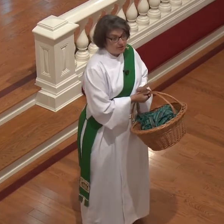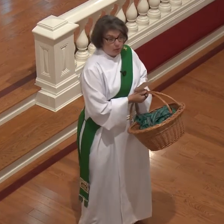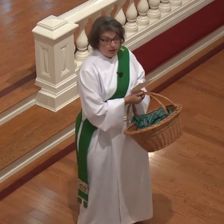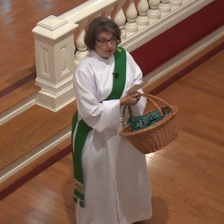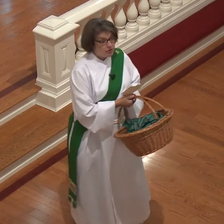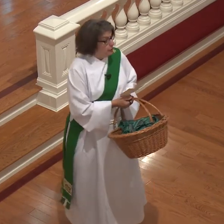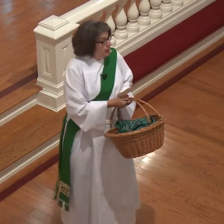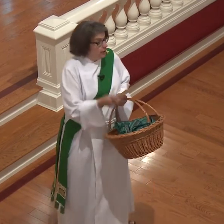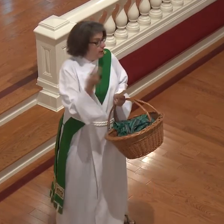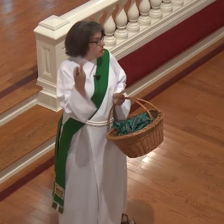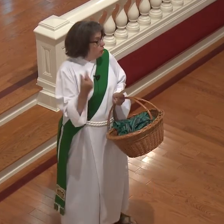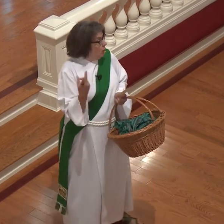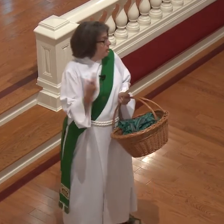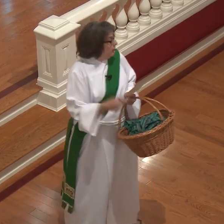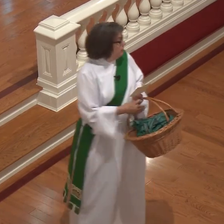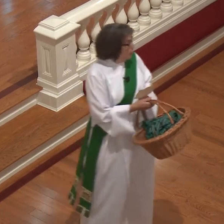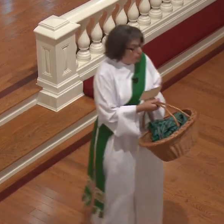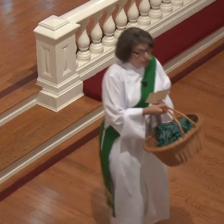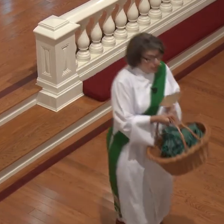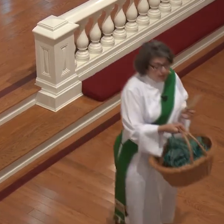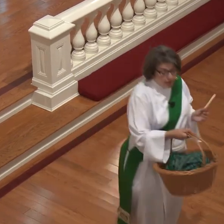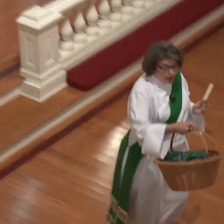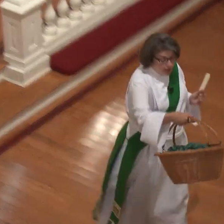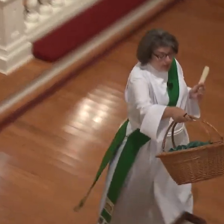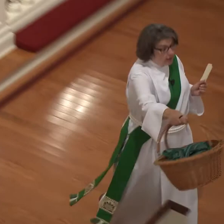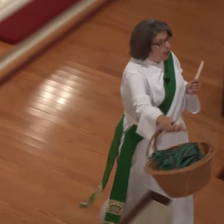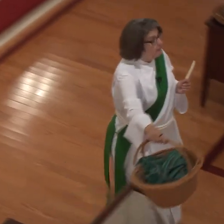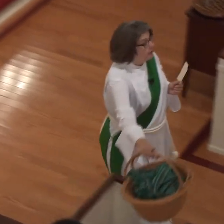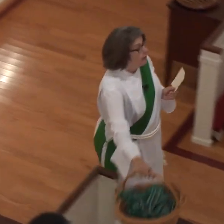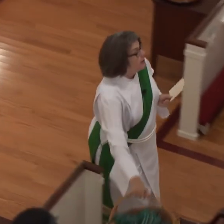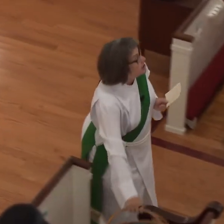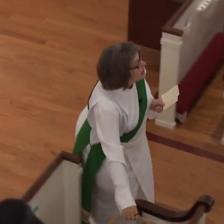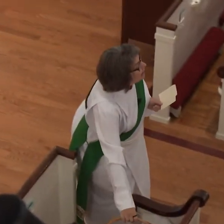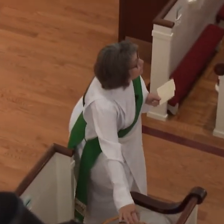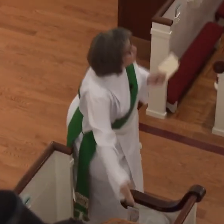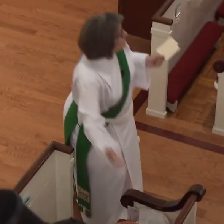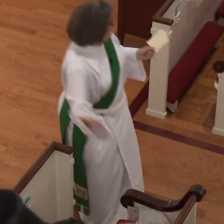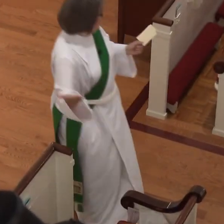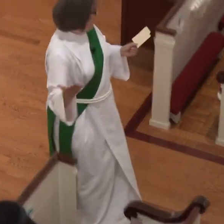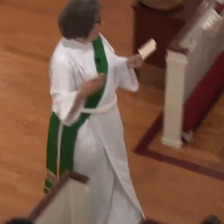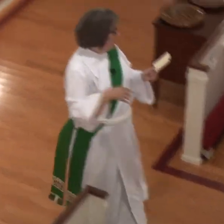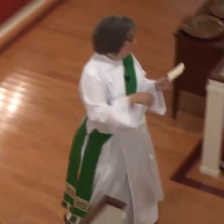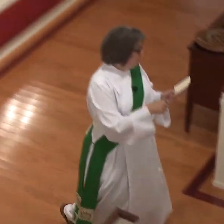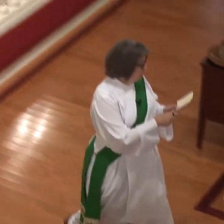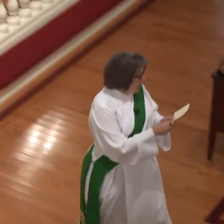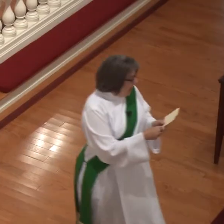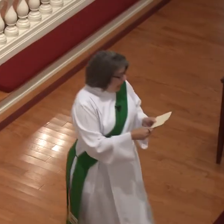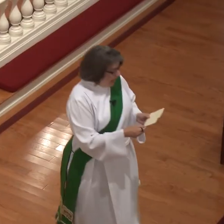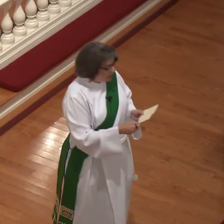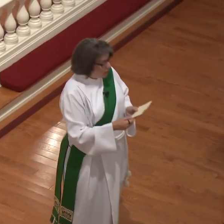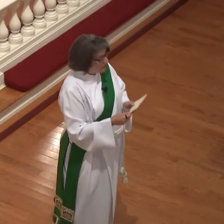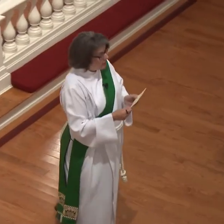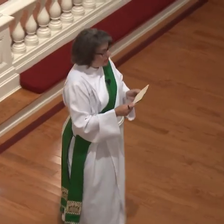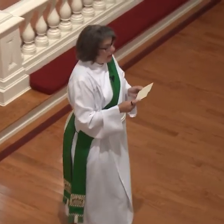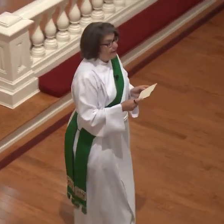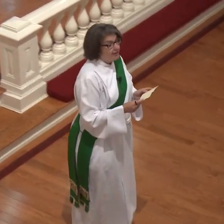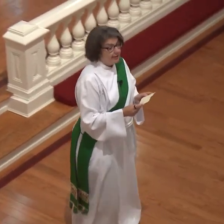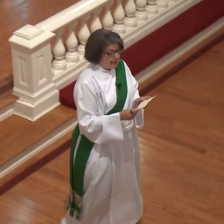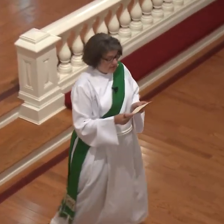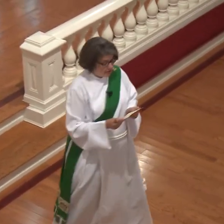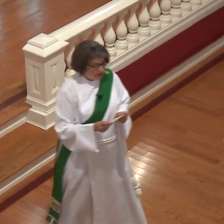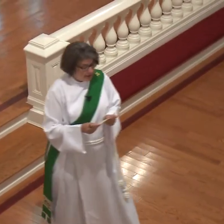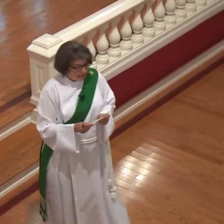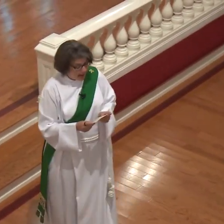service here as well. So you can come to one or both, or come for lunch after worshiping here. And also, I have